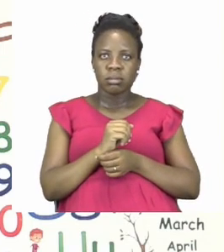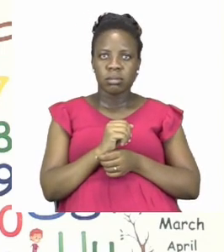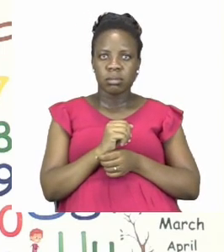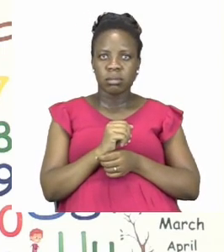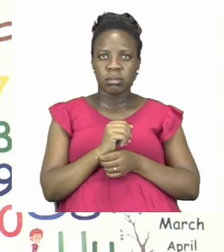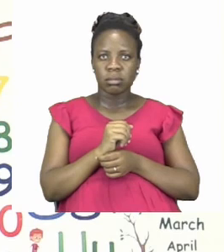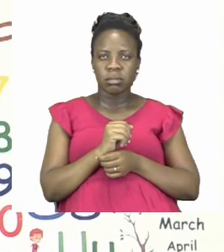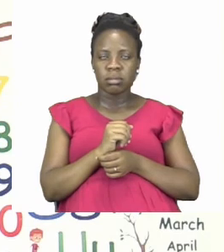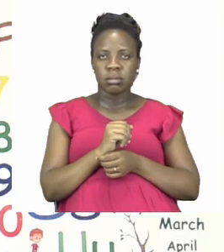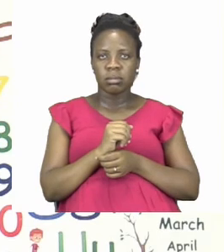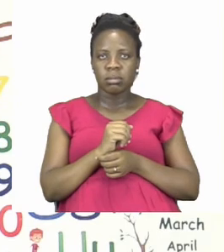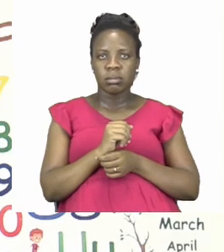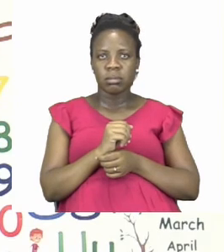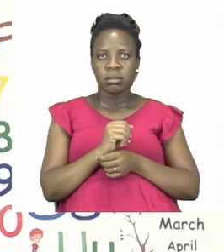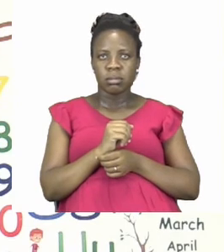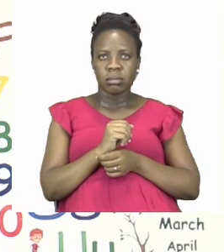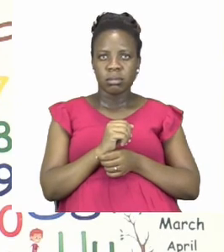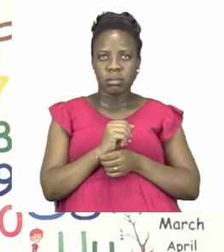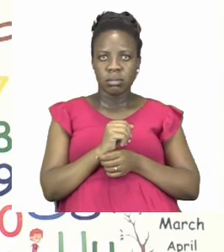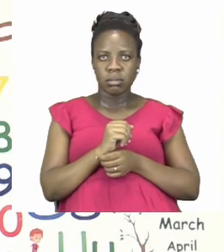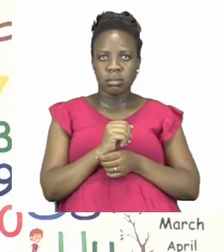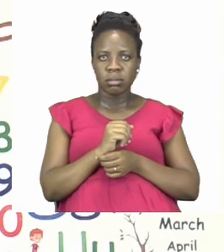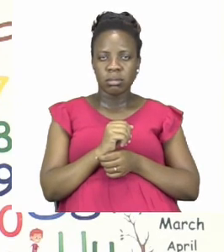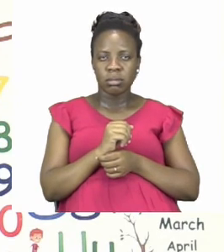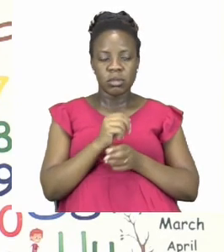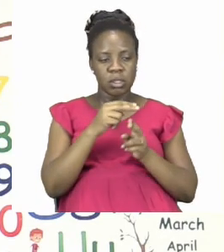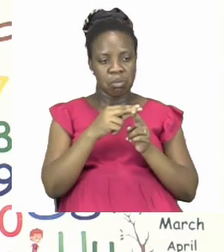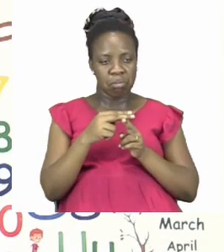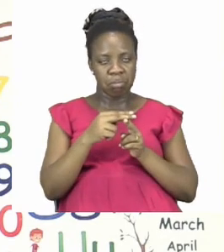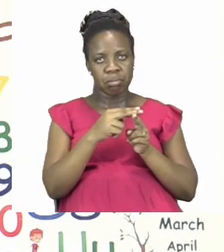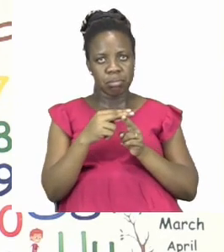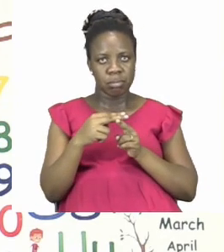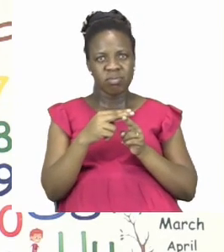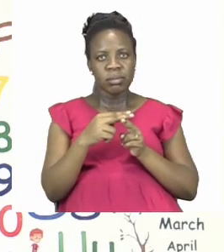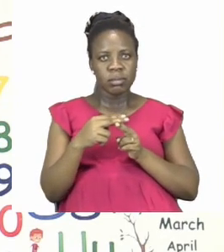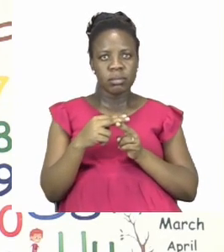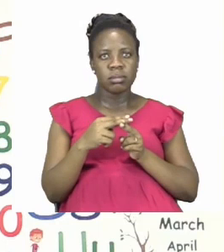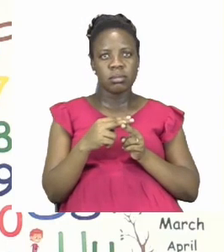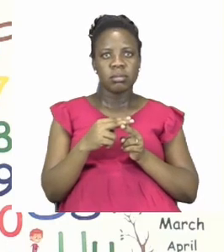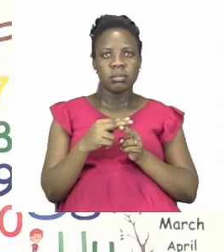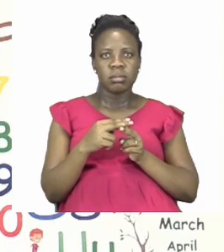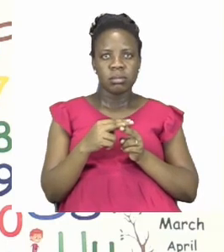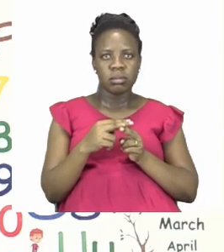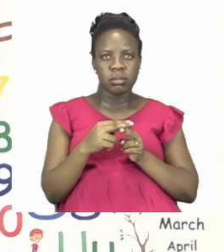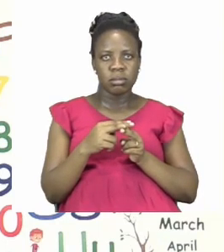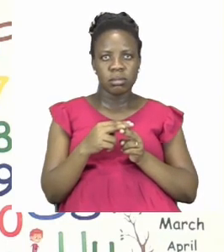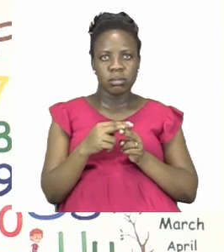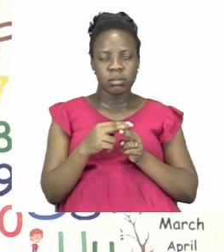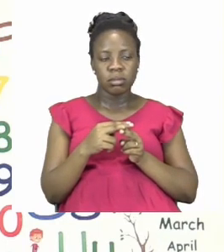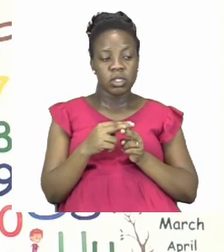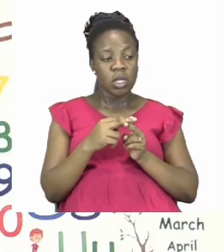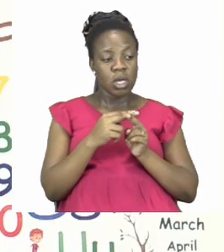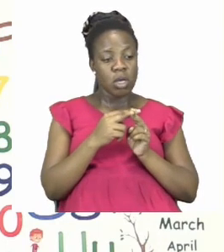9. So far we have just been doing borrowing. We borrowed from 1 and made it a